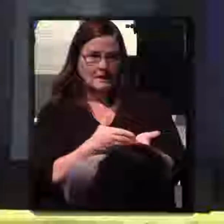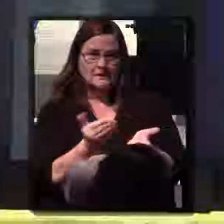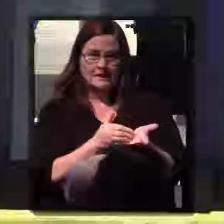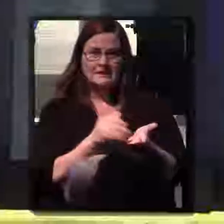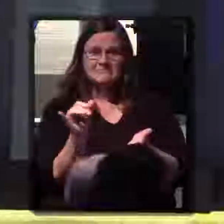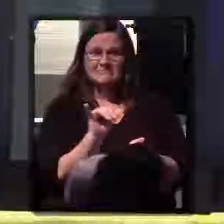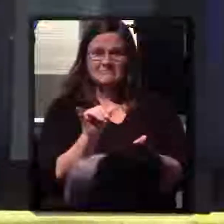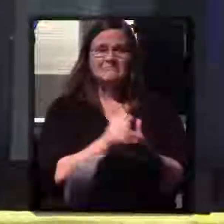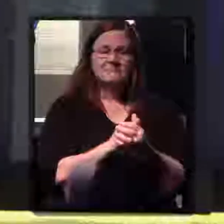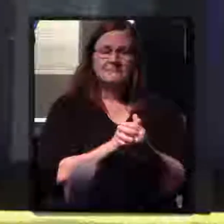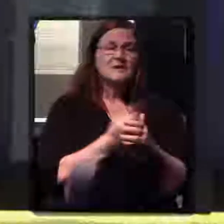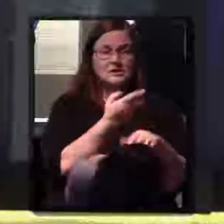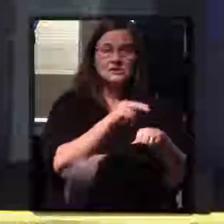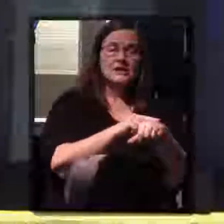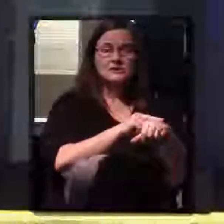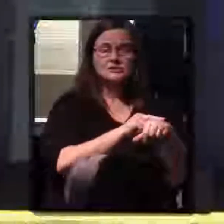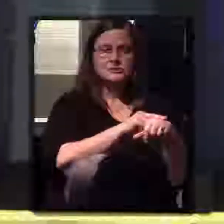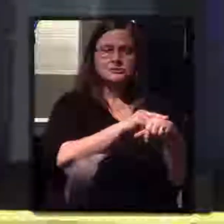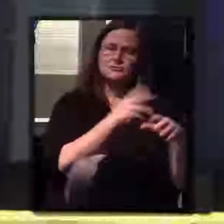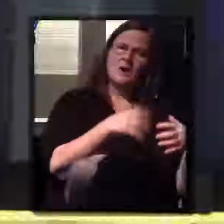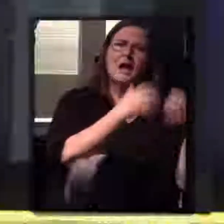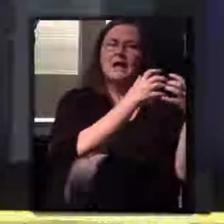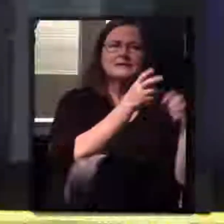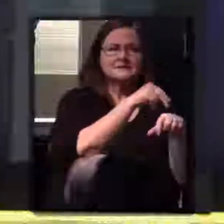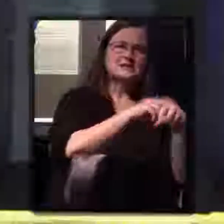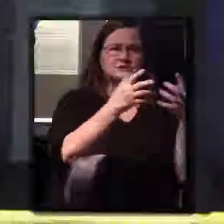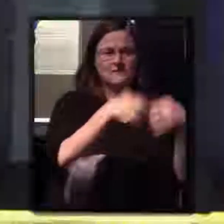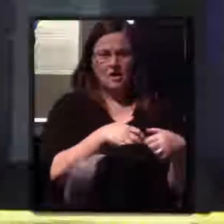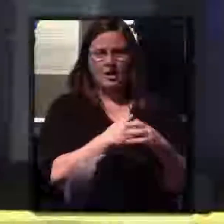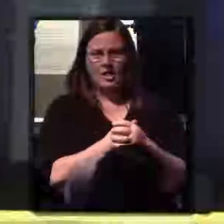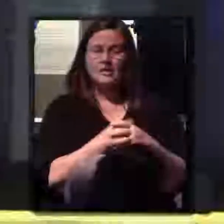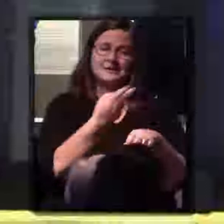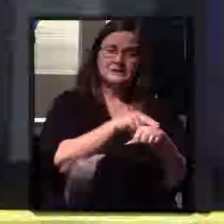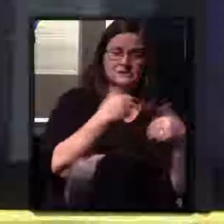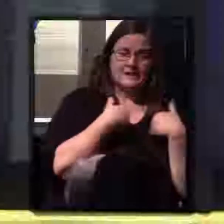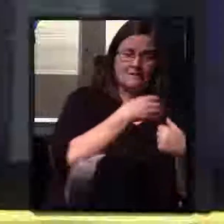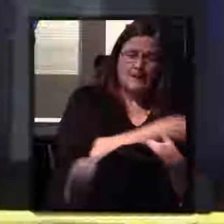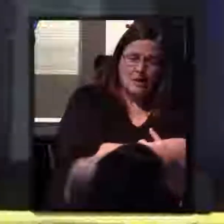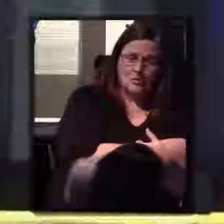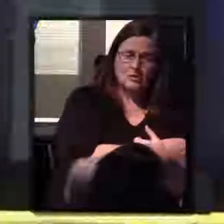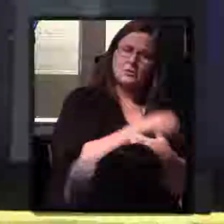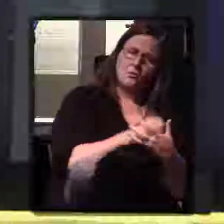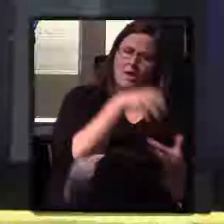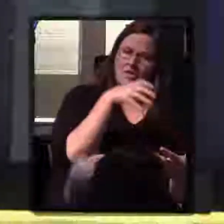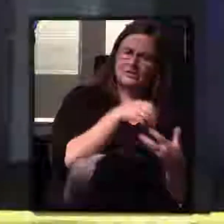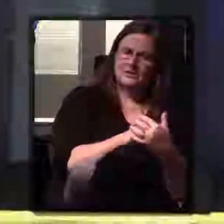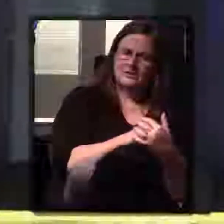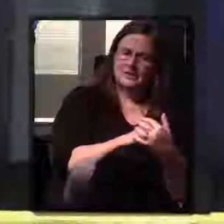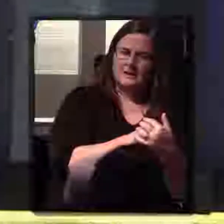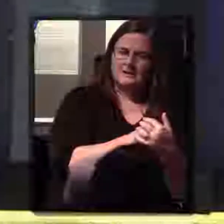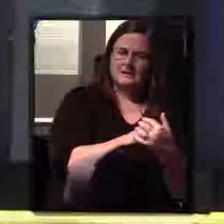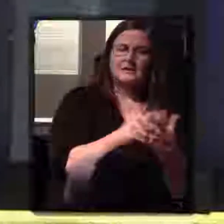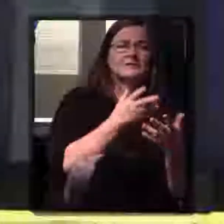insanity lived out over and over and over again. Nations rise, nations fall. Nations come